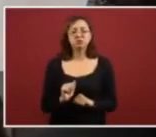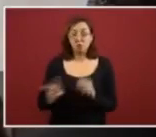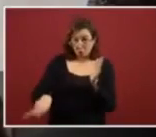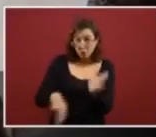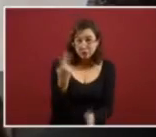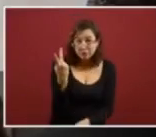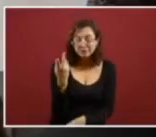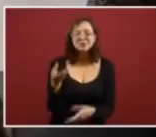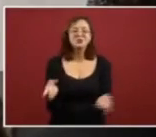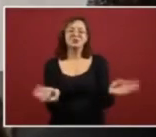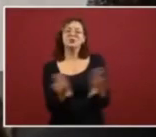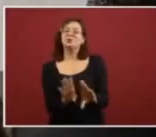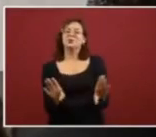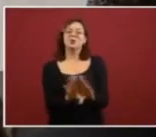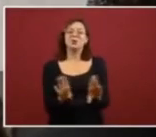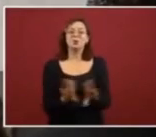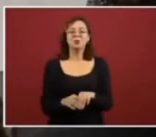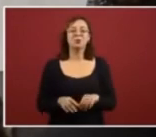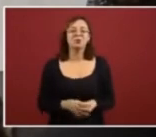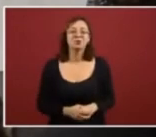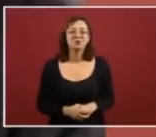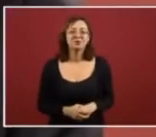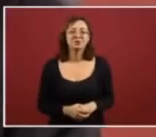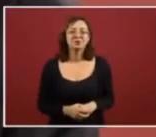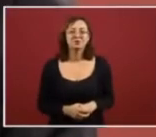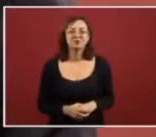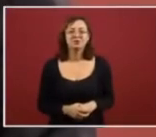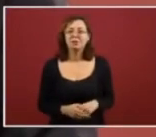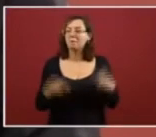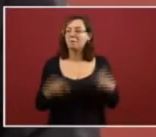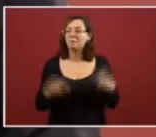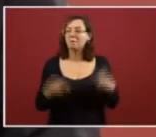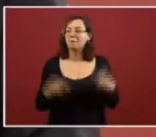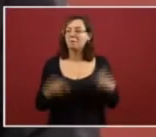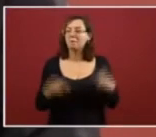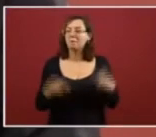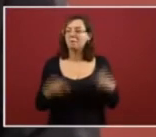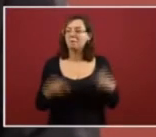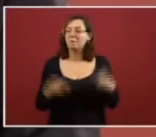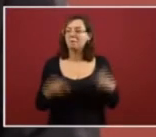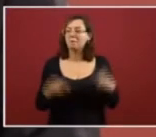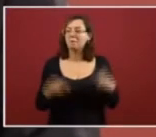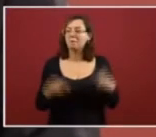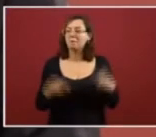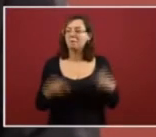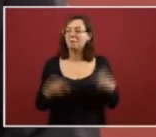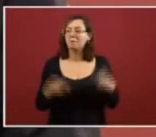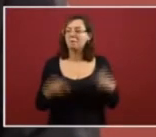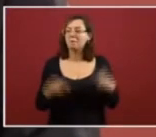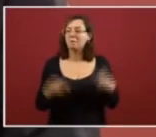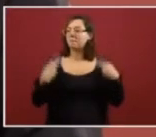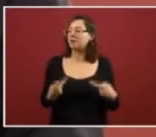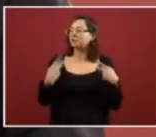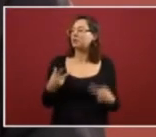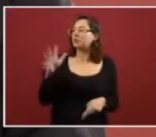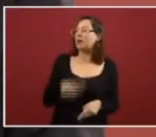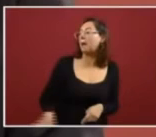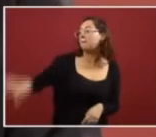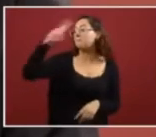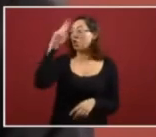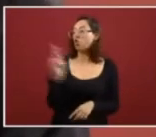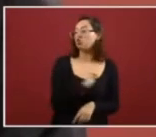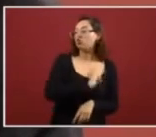De que pagaban impuestos todos los mexicanos, but all the Mexican people were paying taxes,